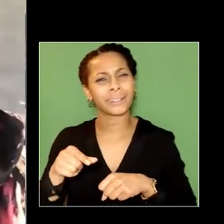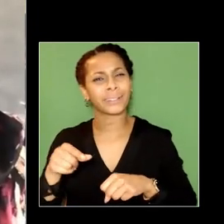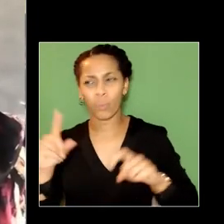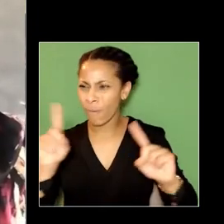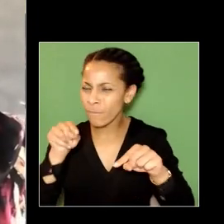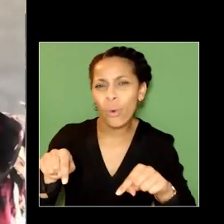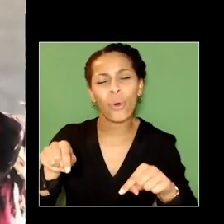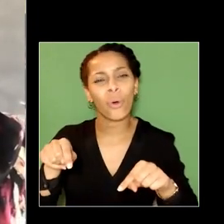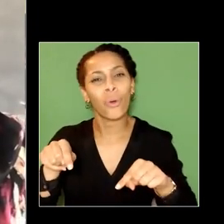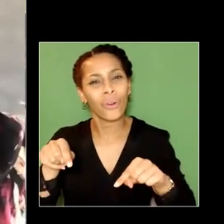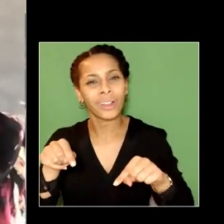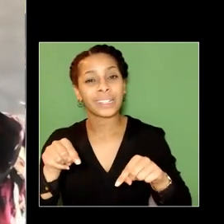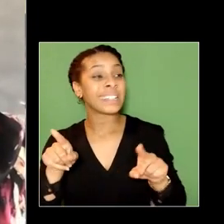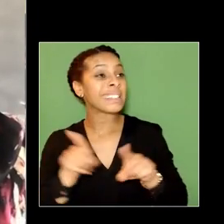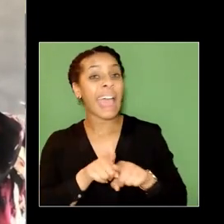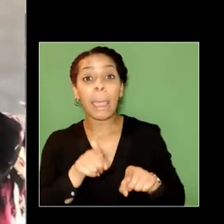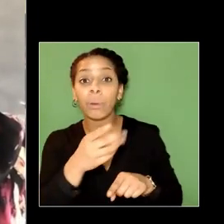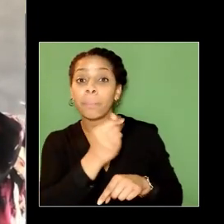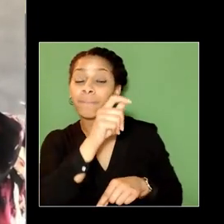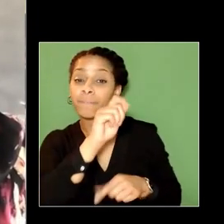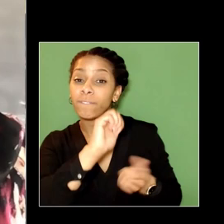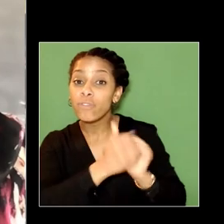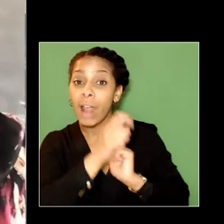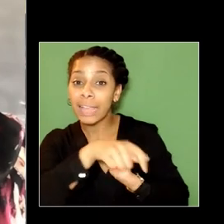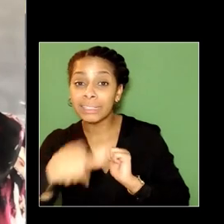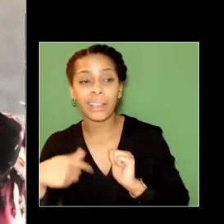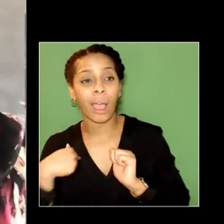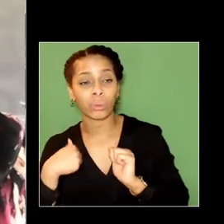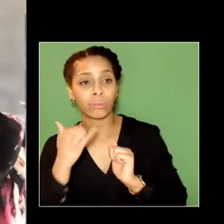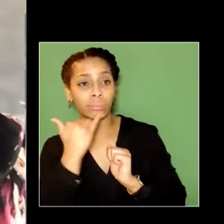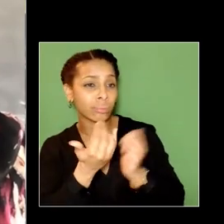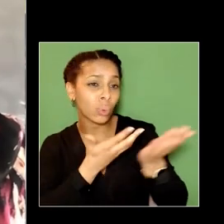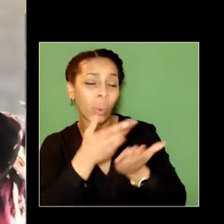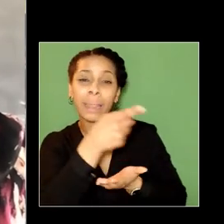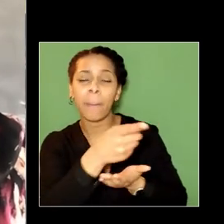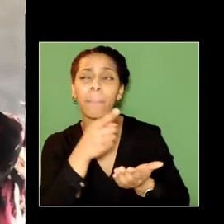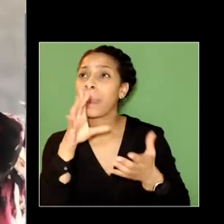Same goes for certain friends. I would always go and talk to them just about anything, not about art. I mean,